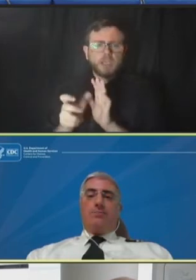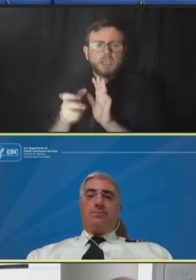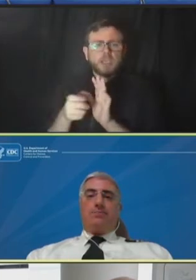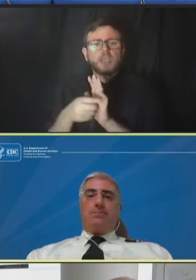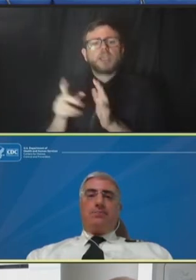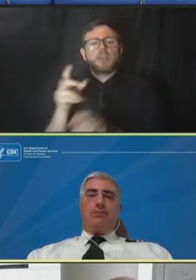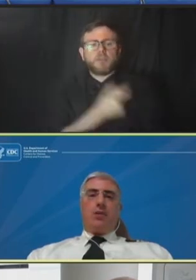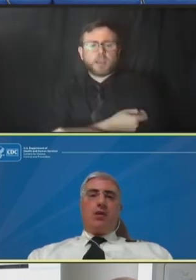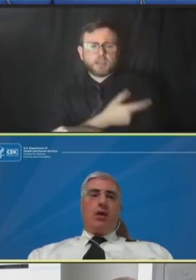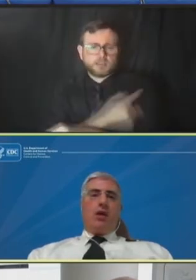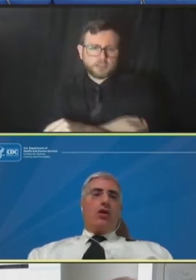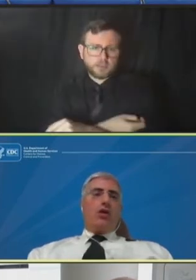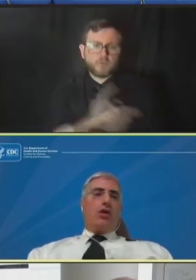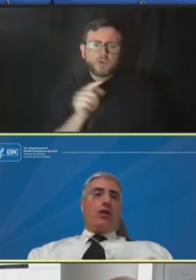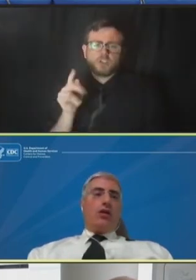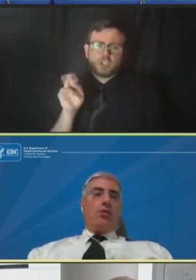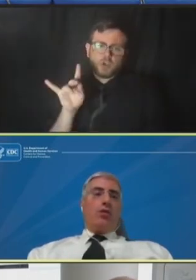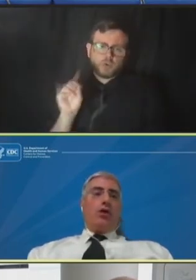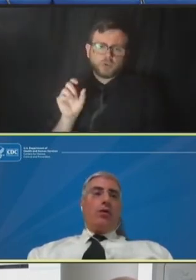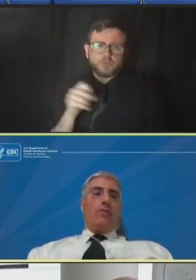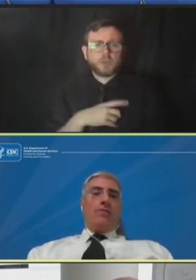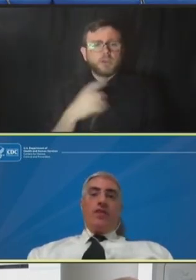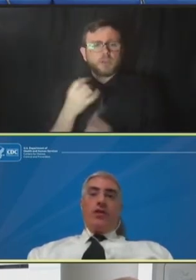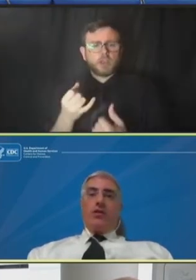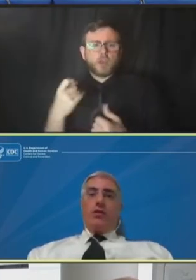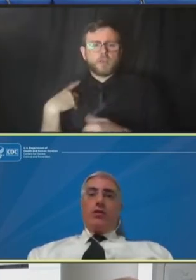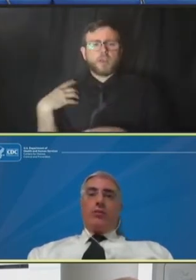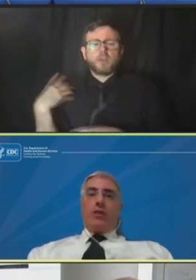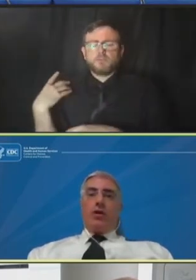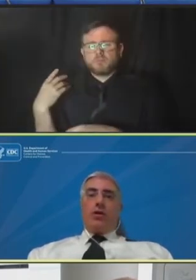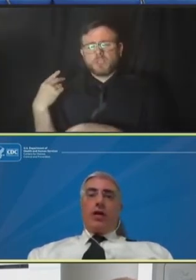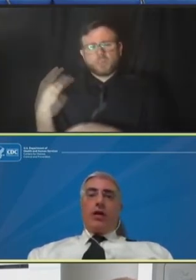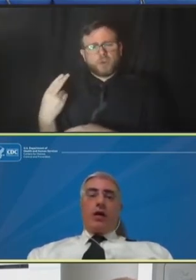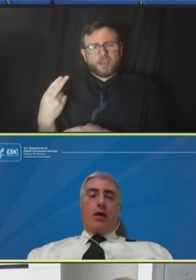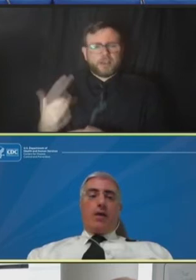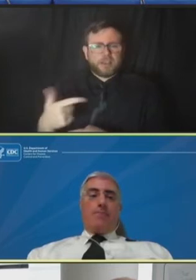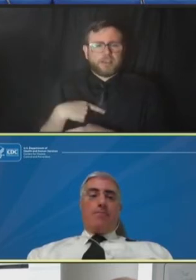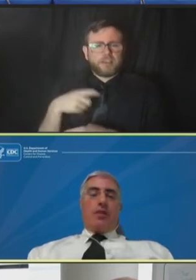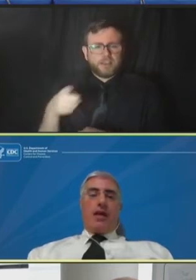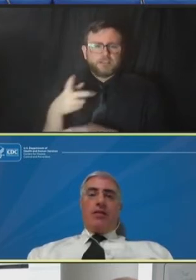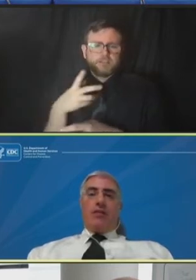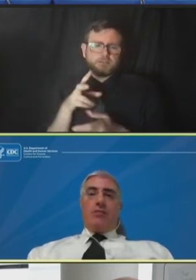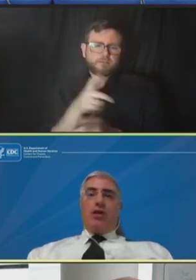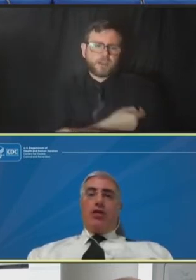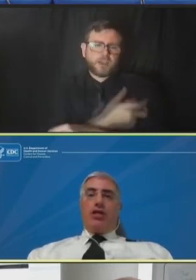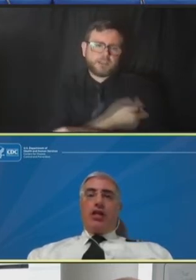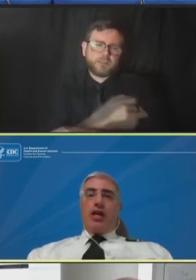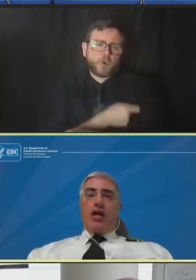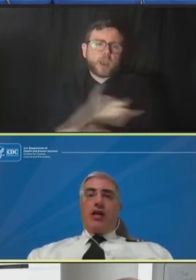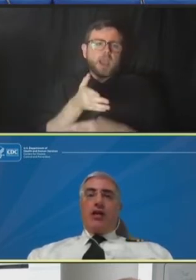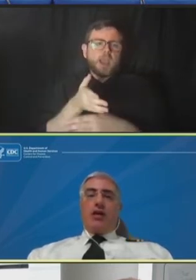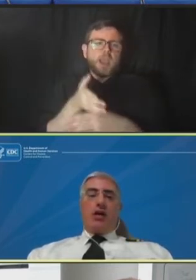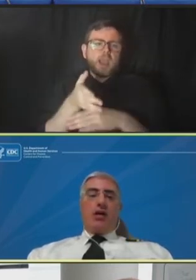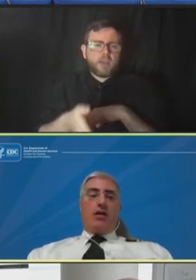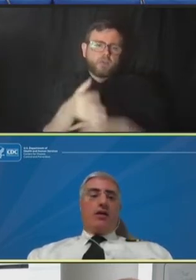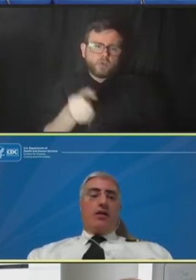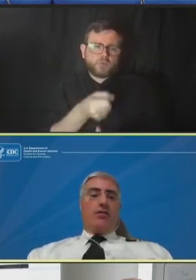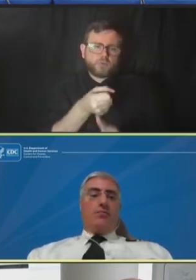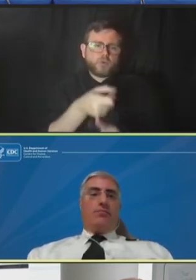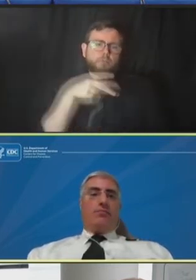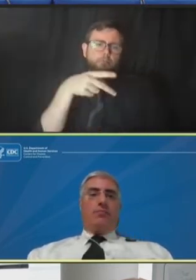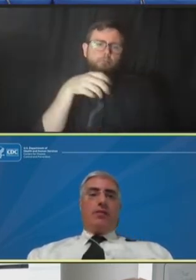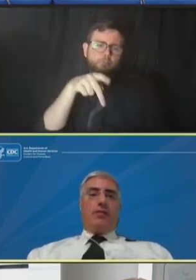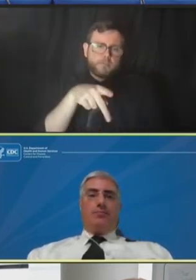intervention. Currently, we're very closely monitoring the epidemiology and the